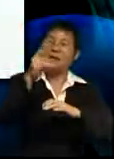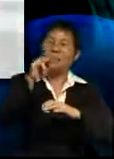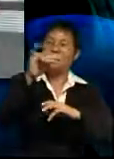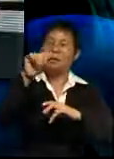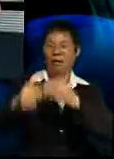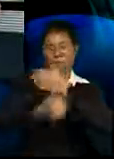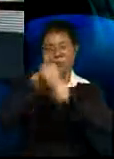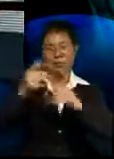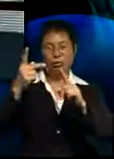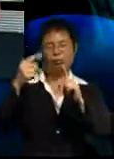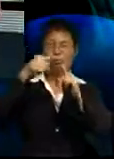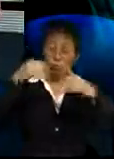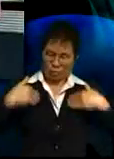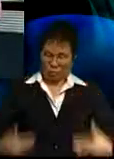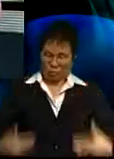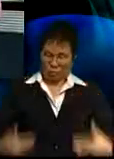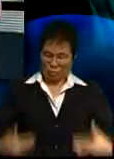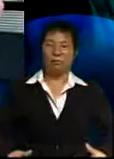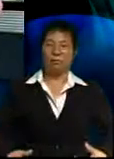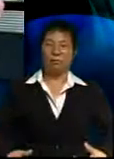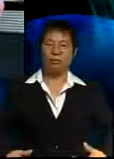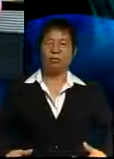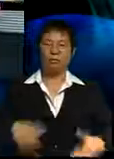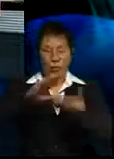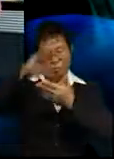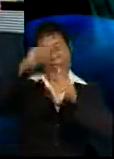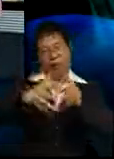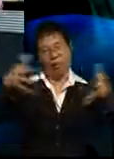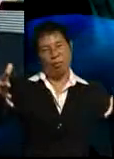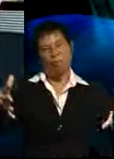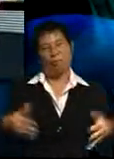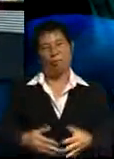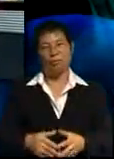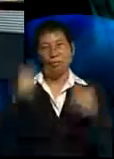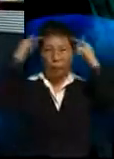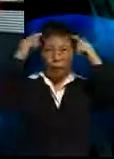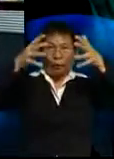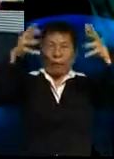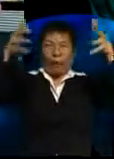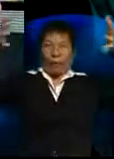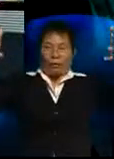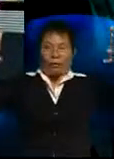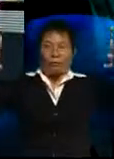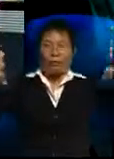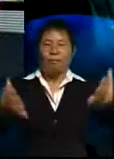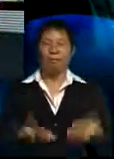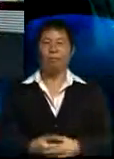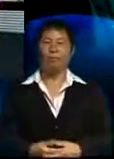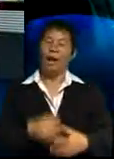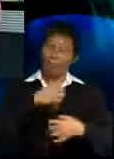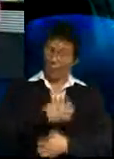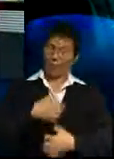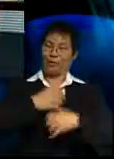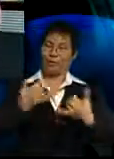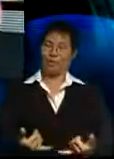health. Wow, we've learned quite a lot today. I feel like my head is getting bigger with knowledge and I'm enjoying